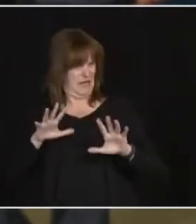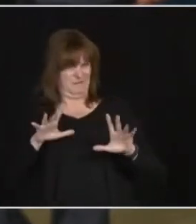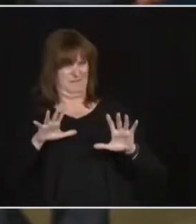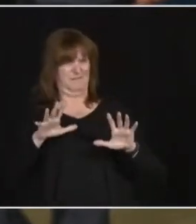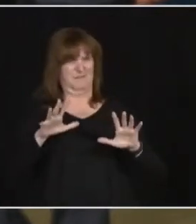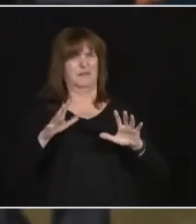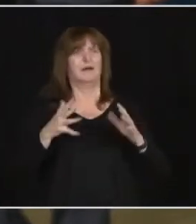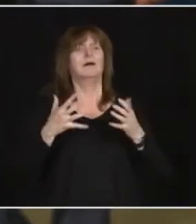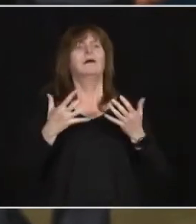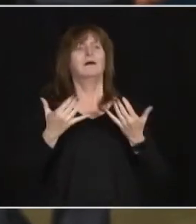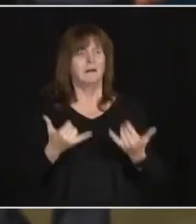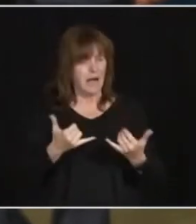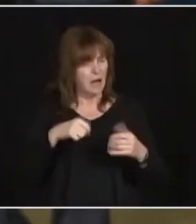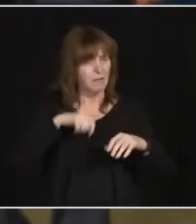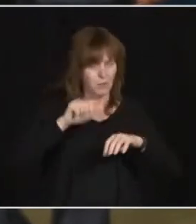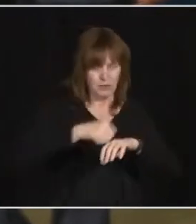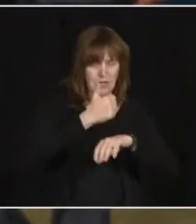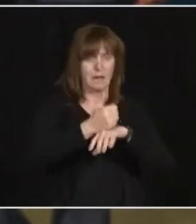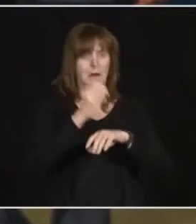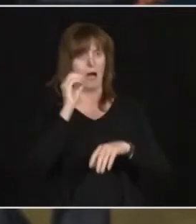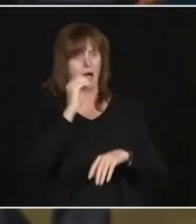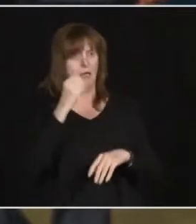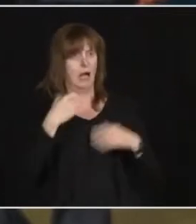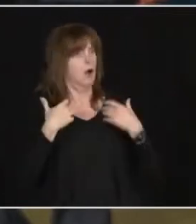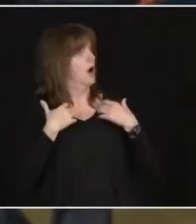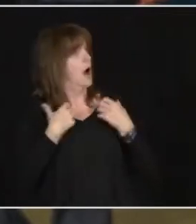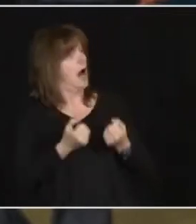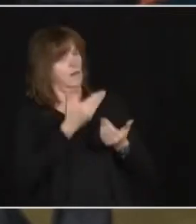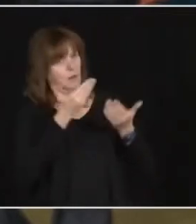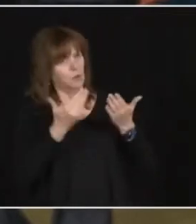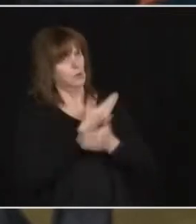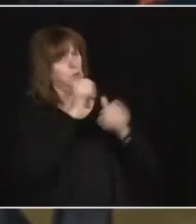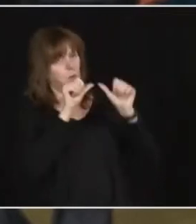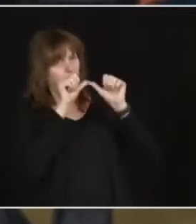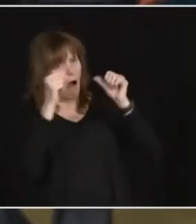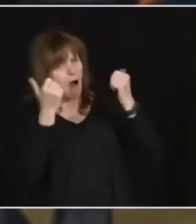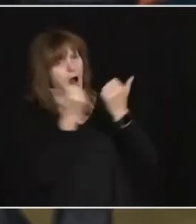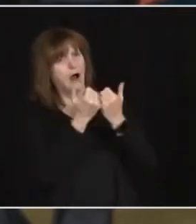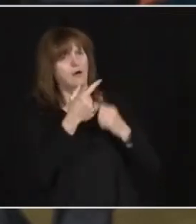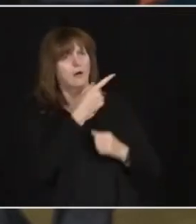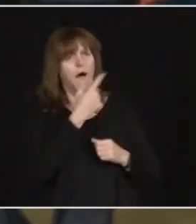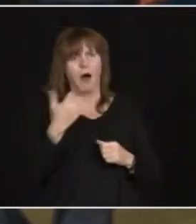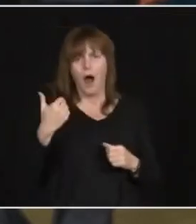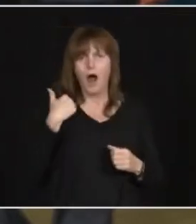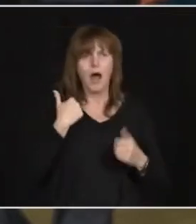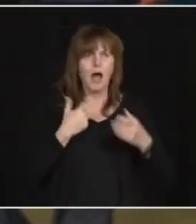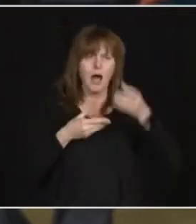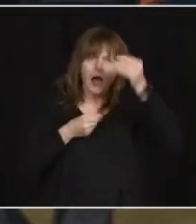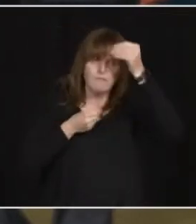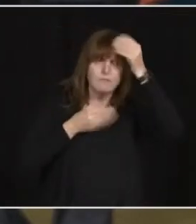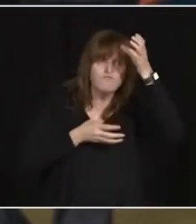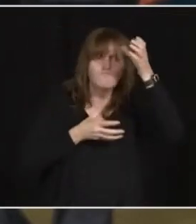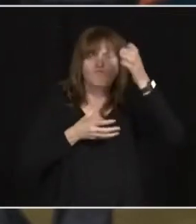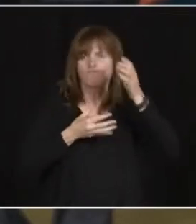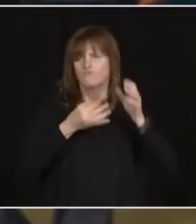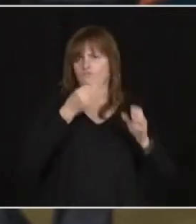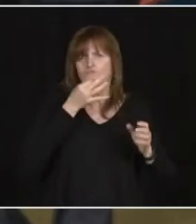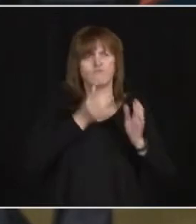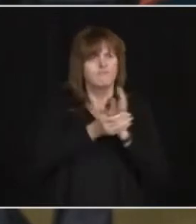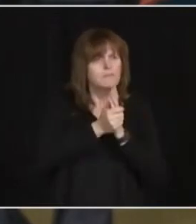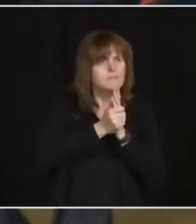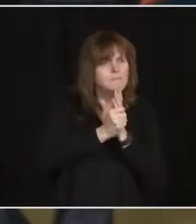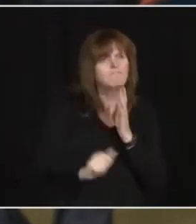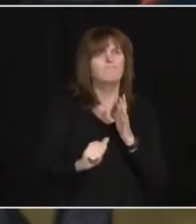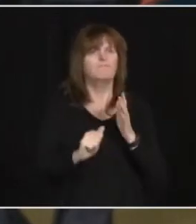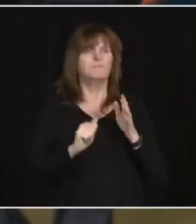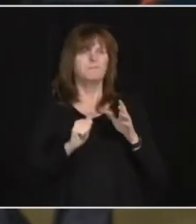Health, a new agency that brings together the combined knowledge, strengths, and experience of up to 20